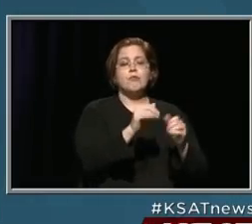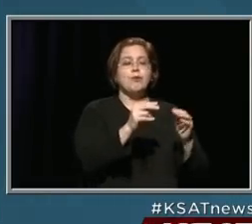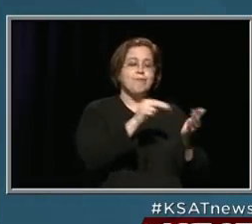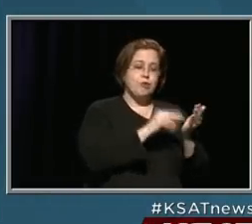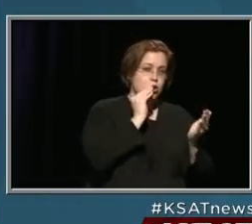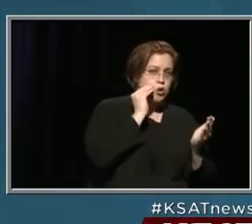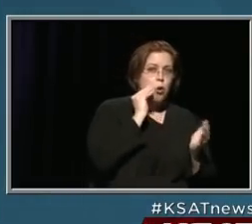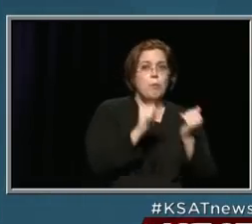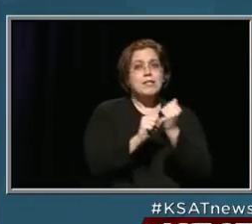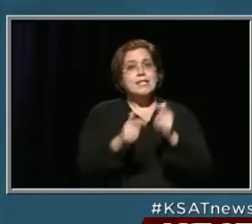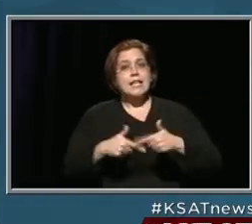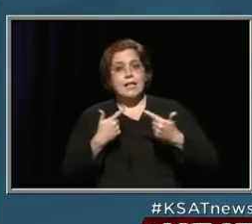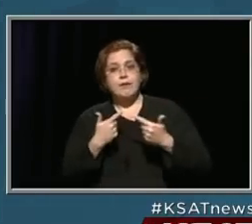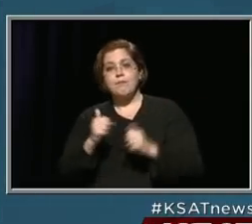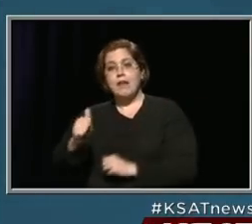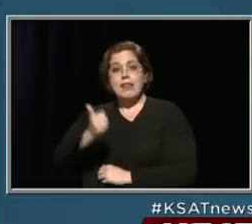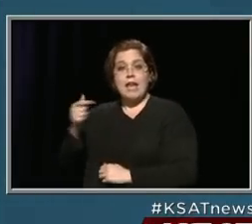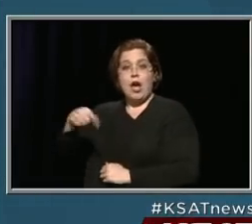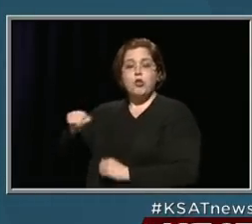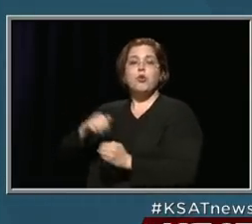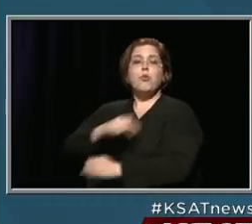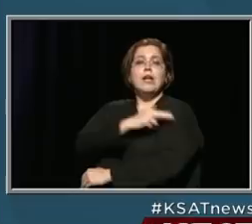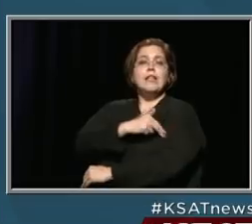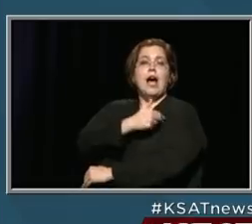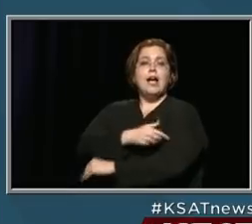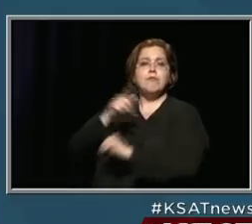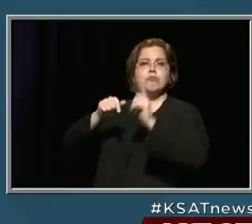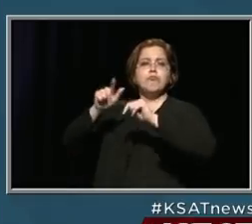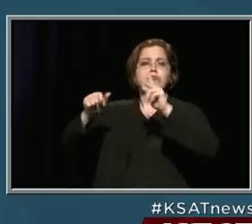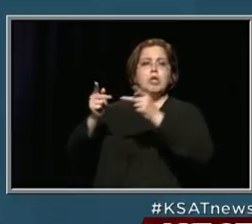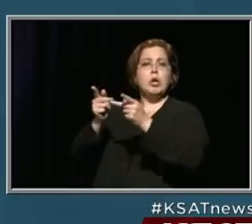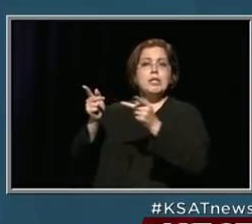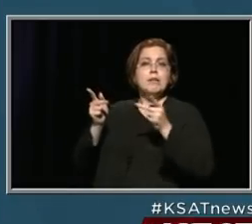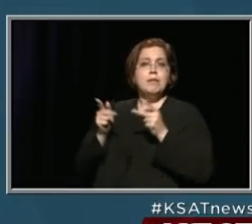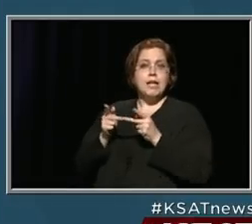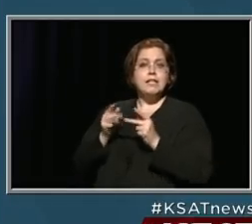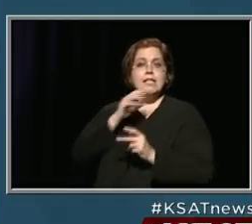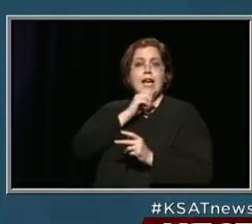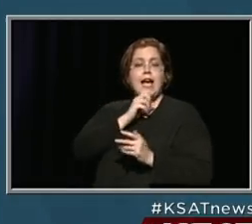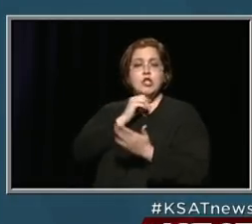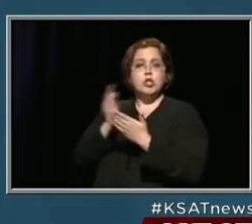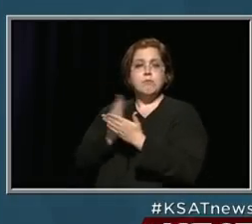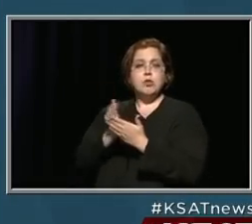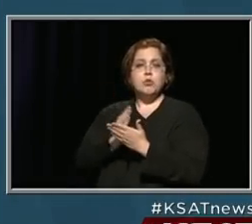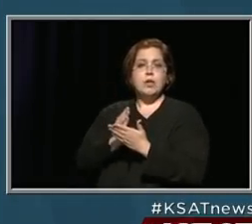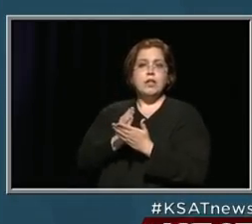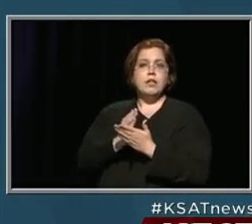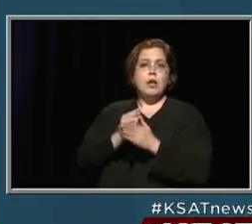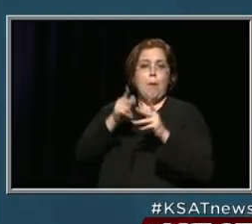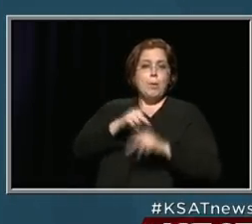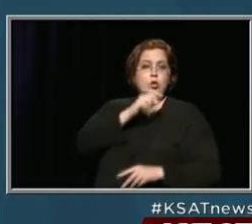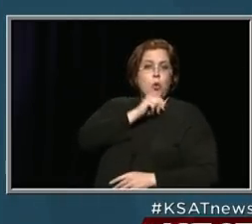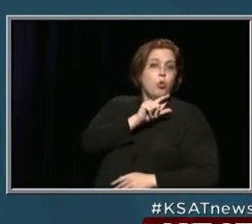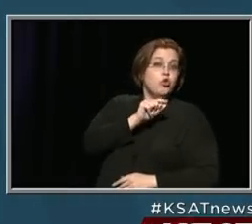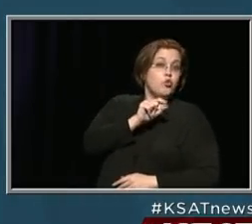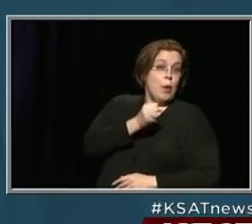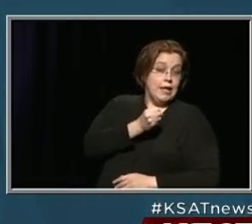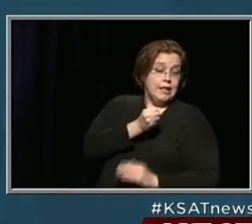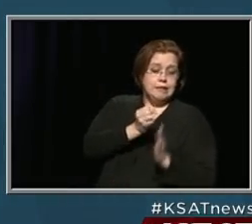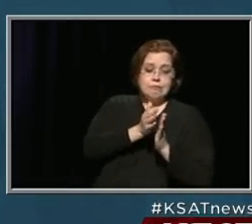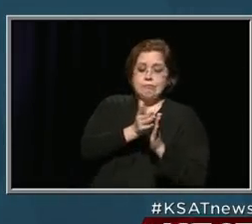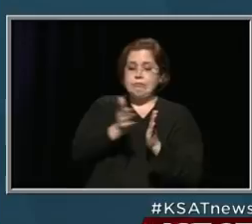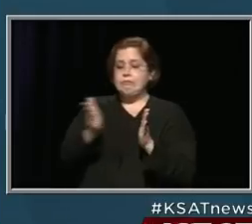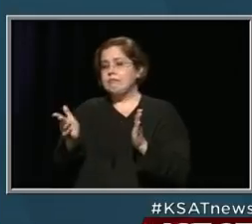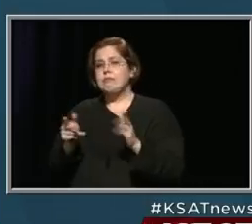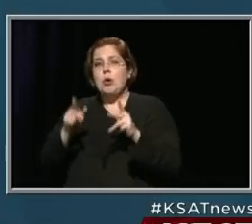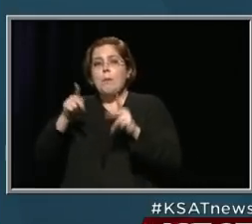living facilities. The other patients were hospitalized at various locations, and their ages range from a person in her 20s to a person